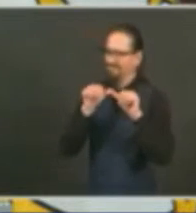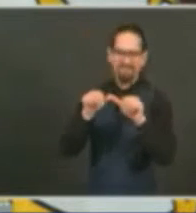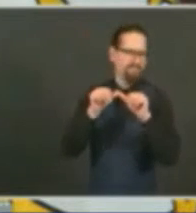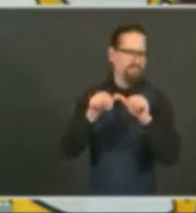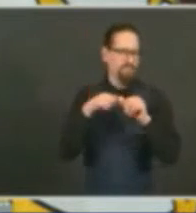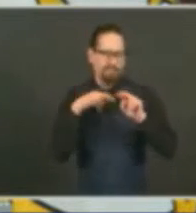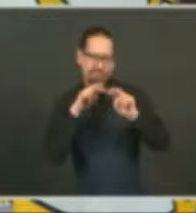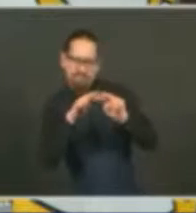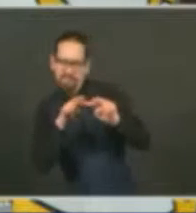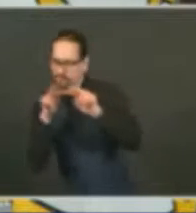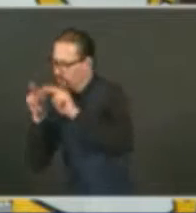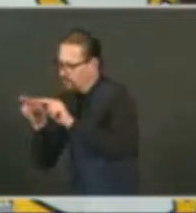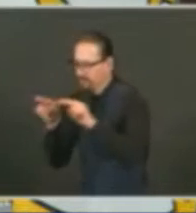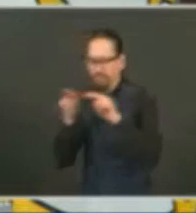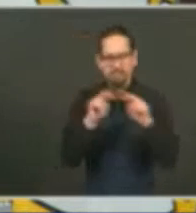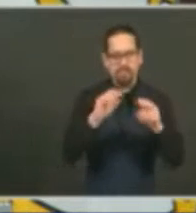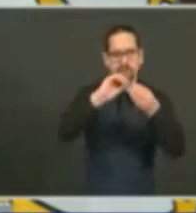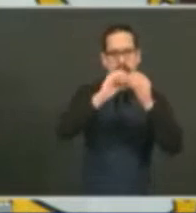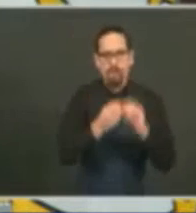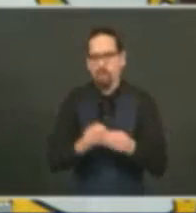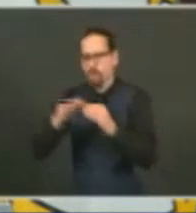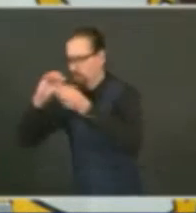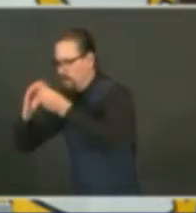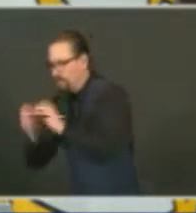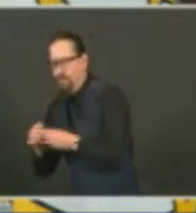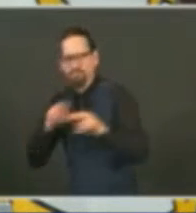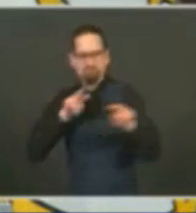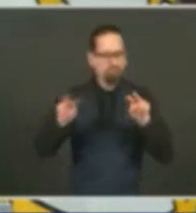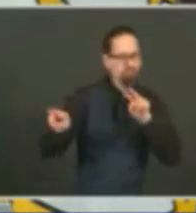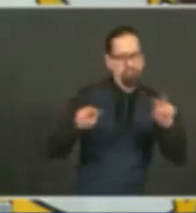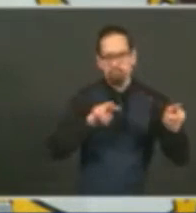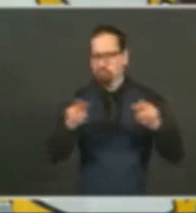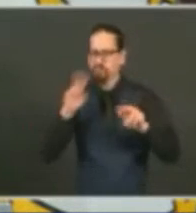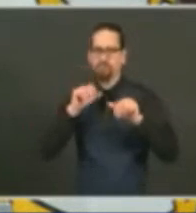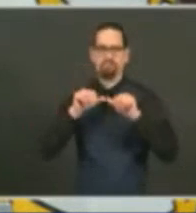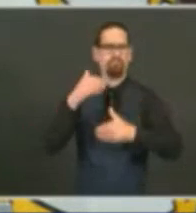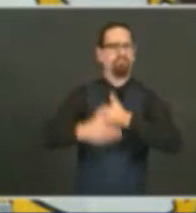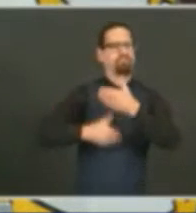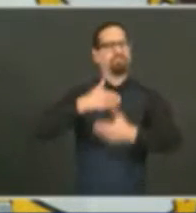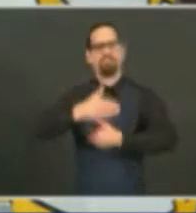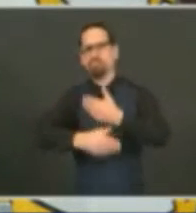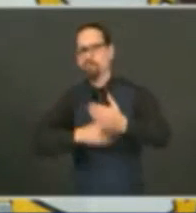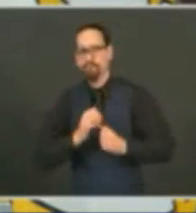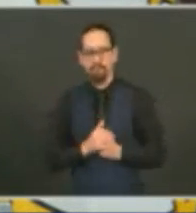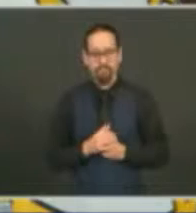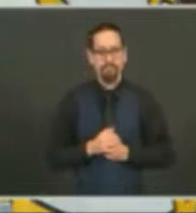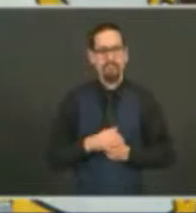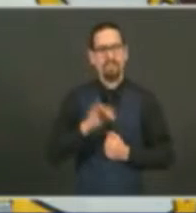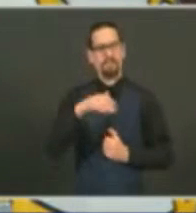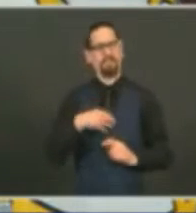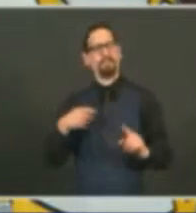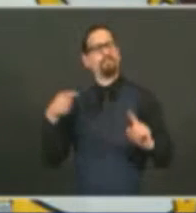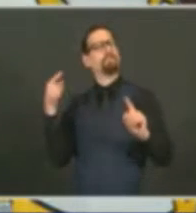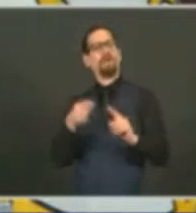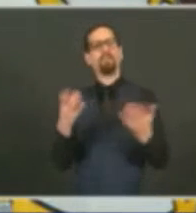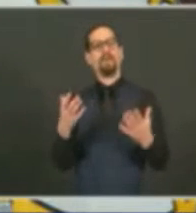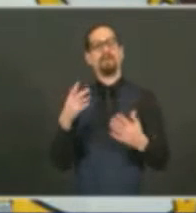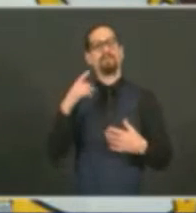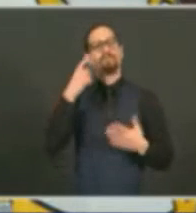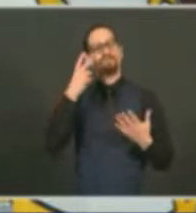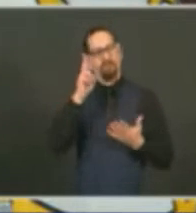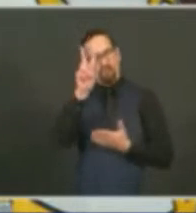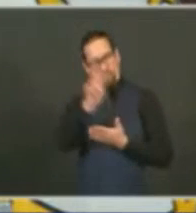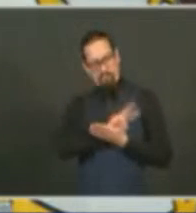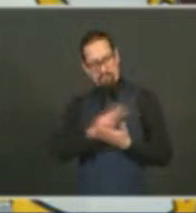At this point, I'm sure many of you want to know, am I going to lift the pause at the end of the 2-week period? I don't know. The answer